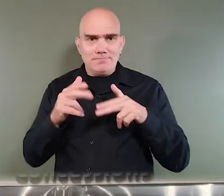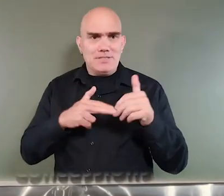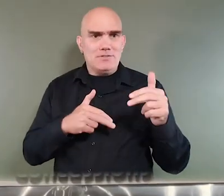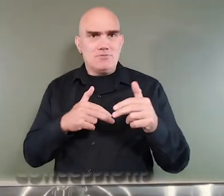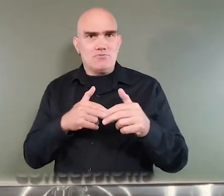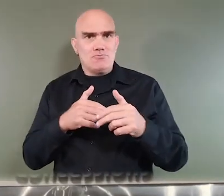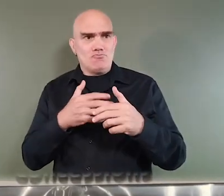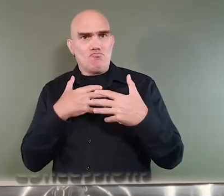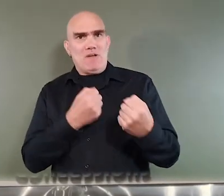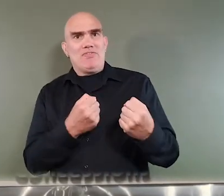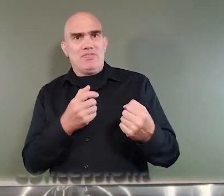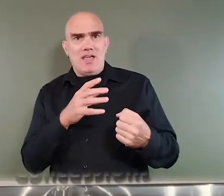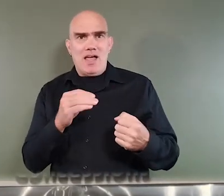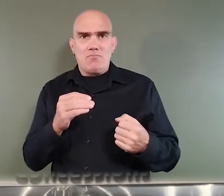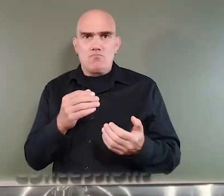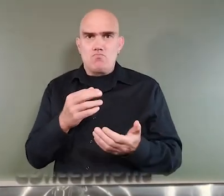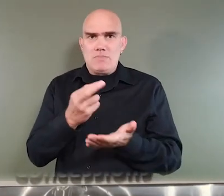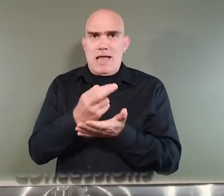rehabilitate you.